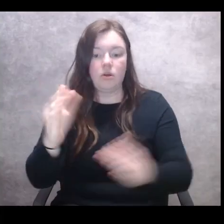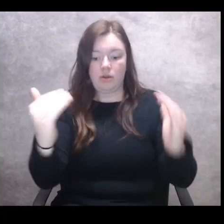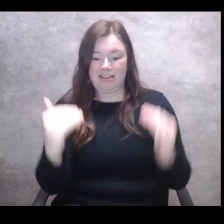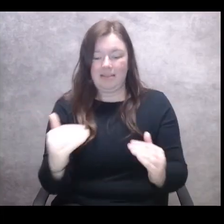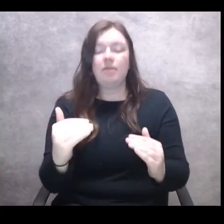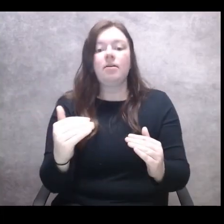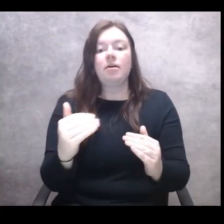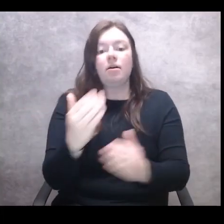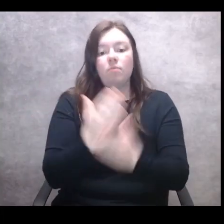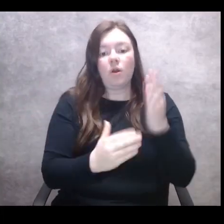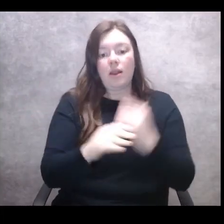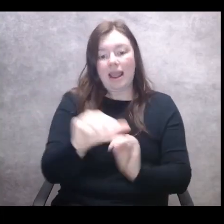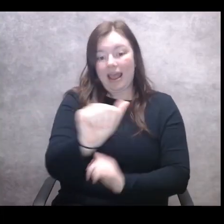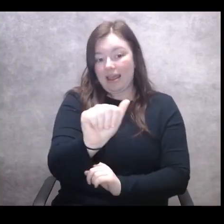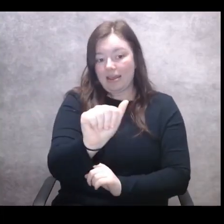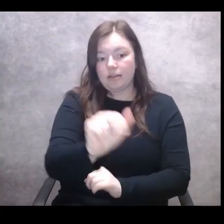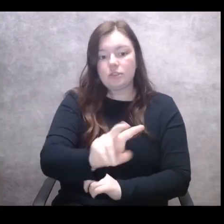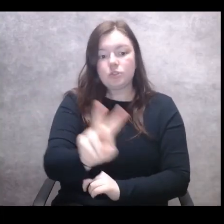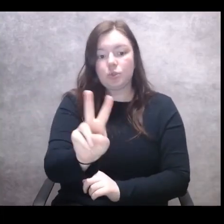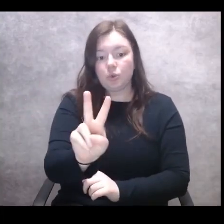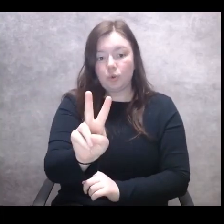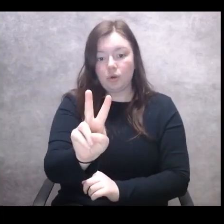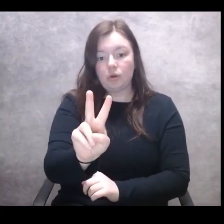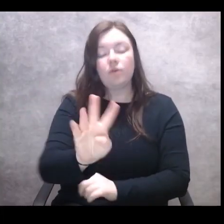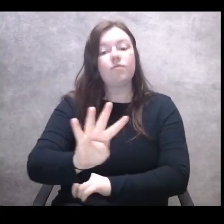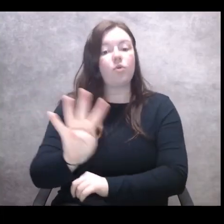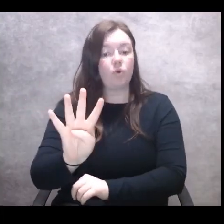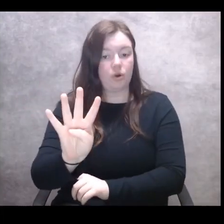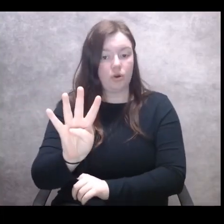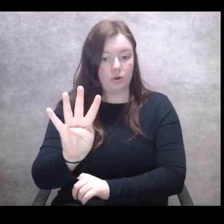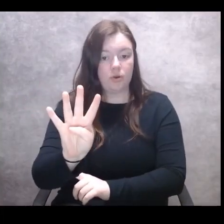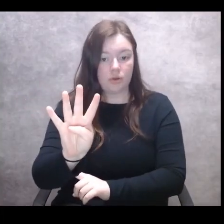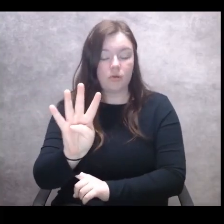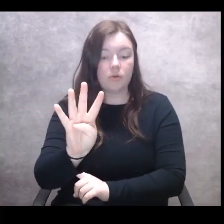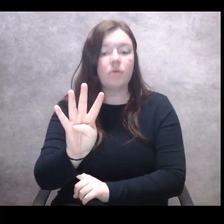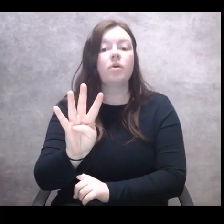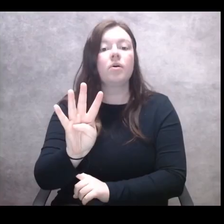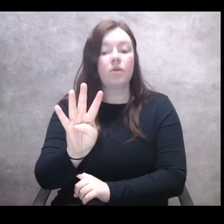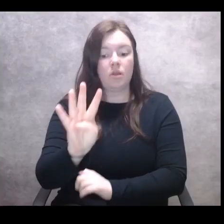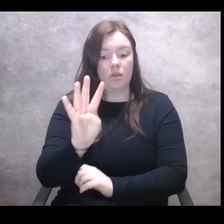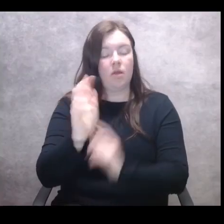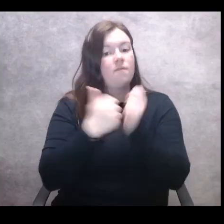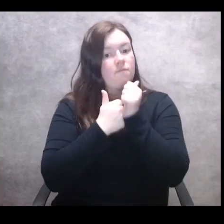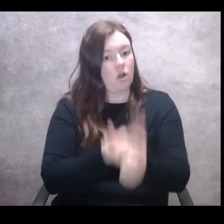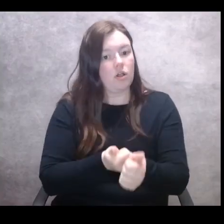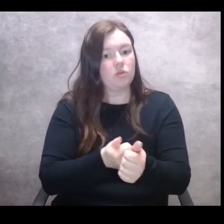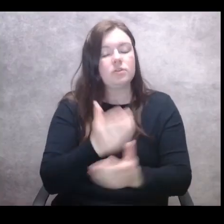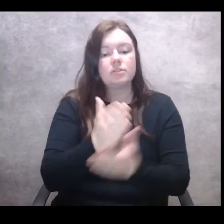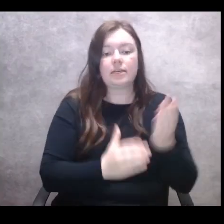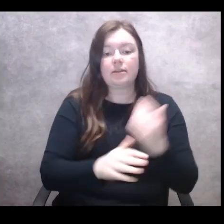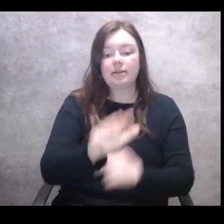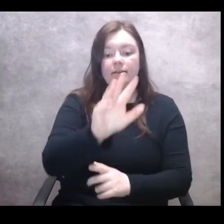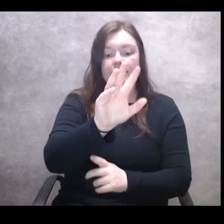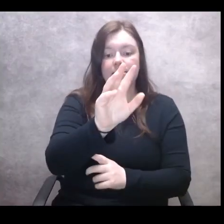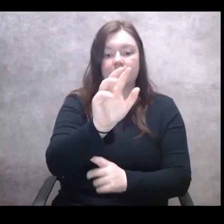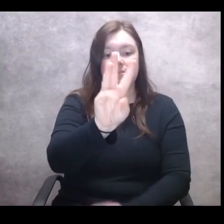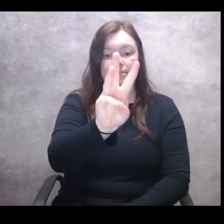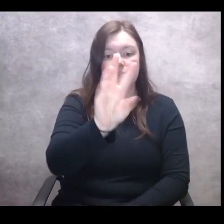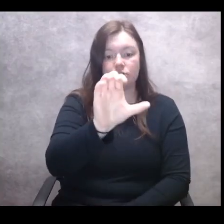300.324, subsection A, 2, 4, consistent with